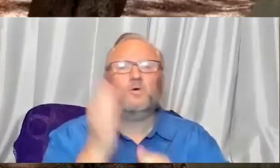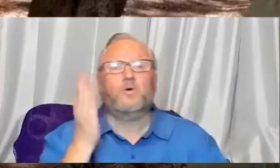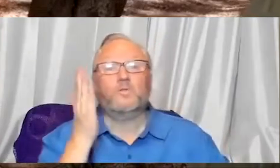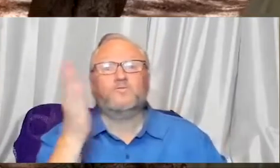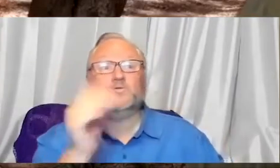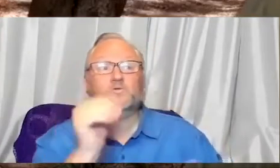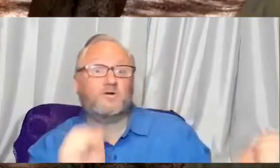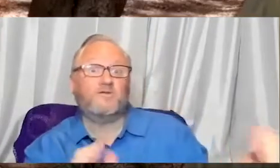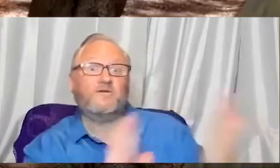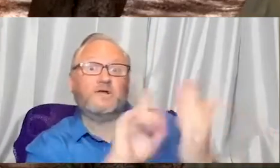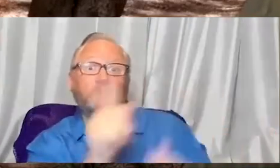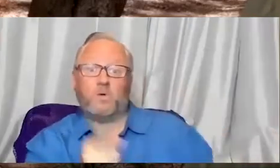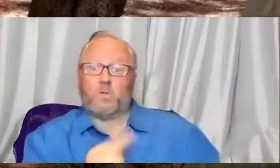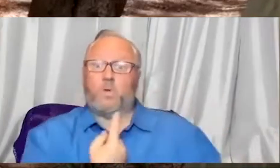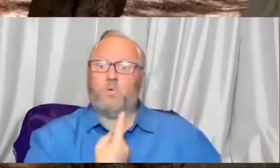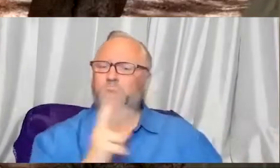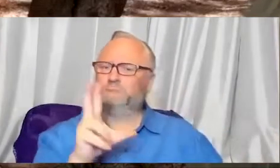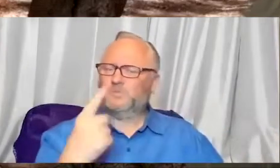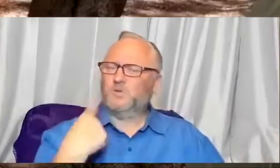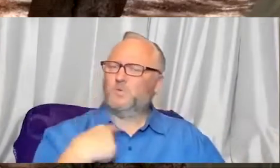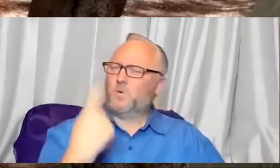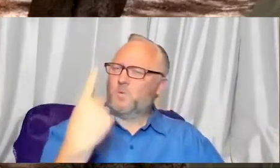are one powerful river.